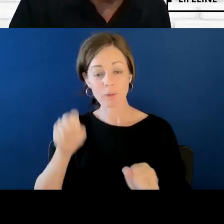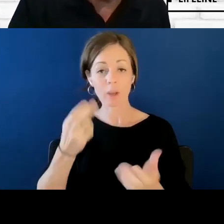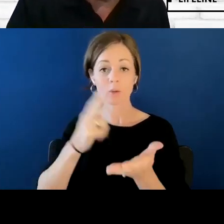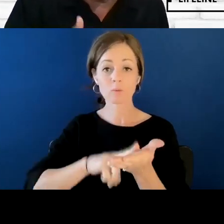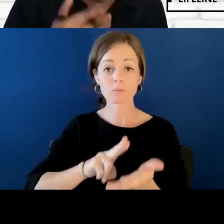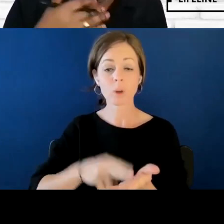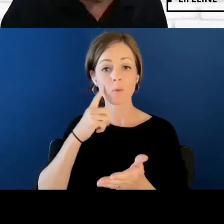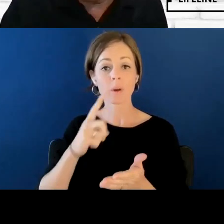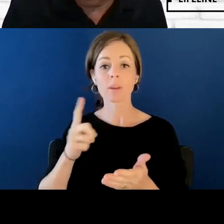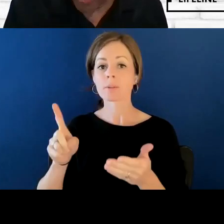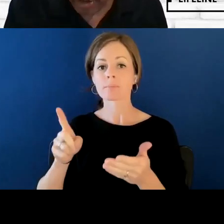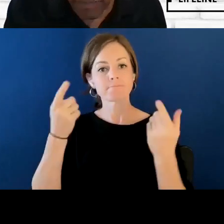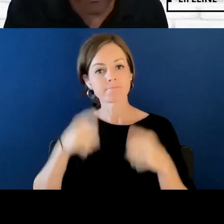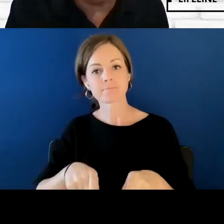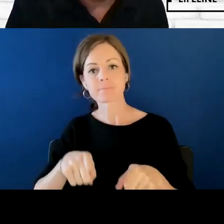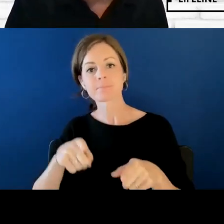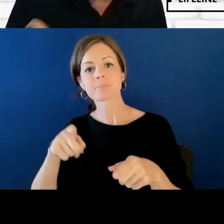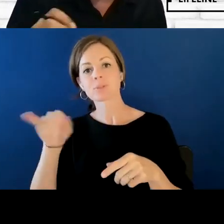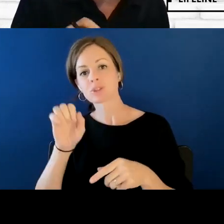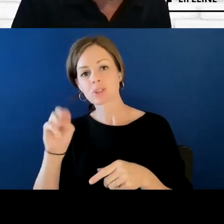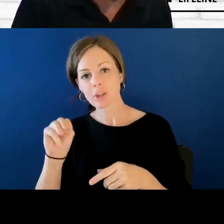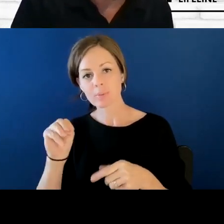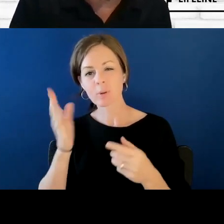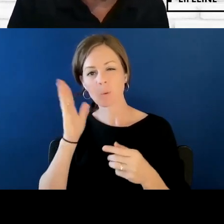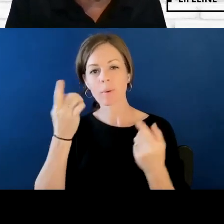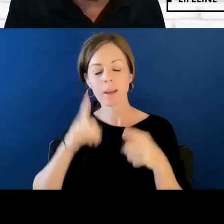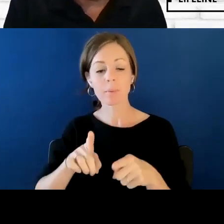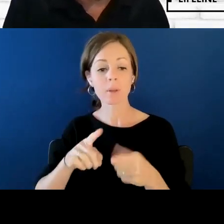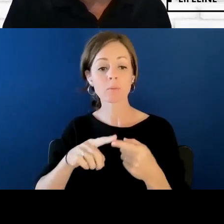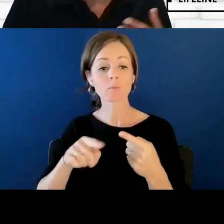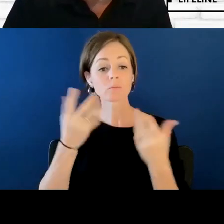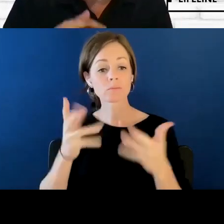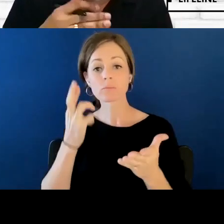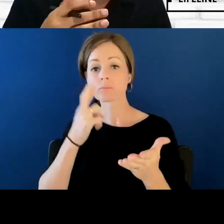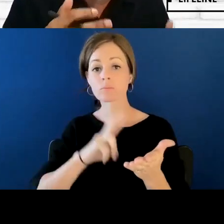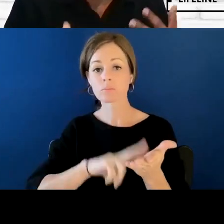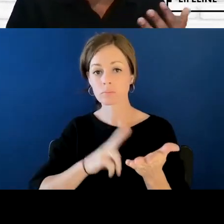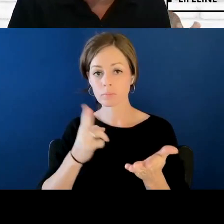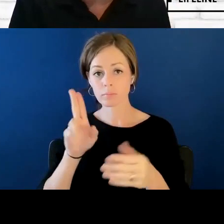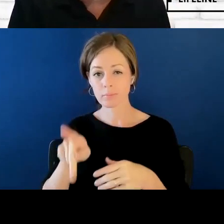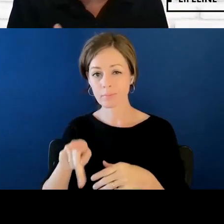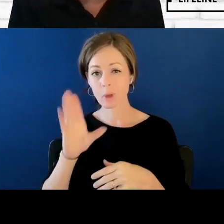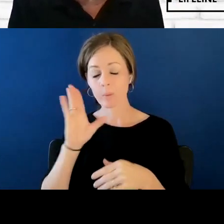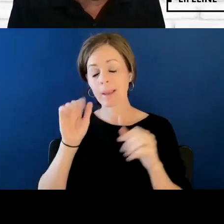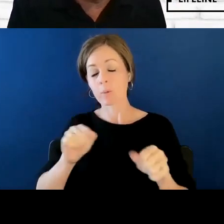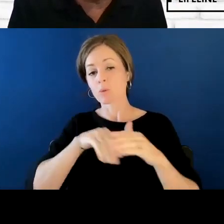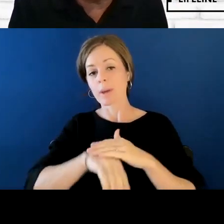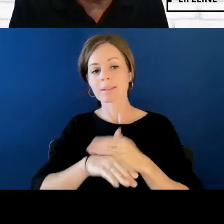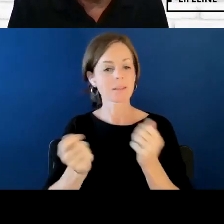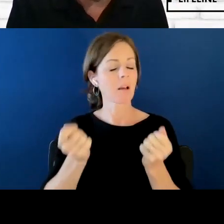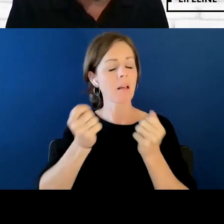I mentioned times before, that once you have registered for the site, you will then be able to access a ton